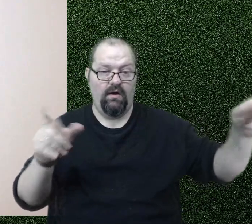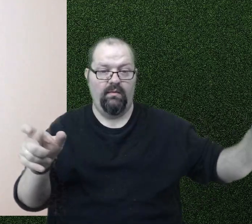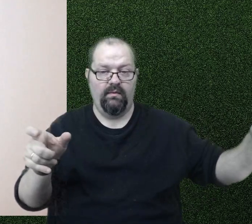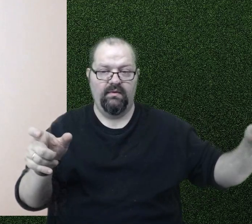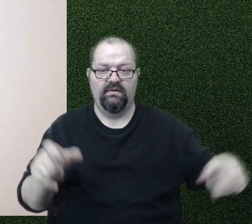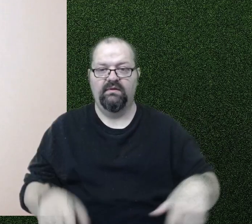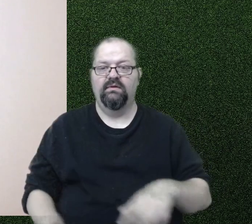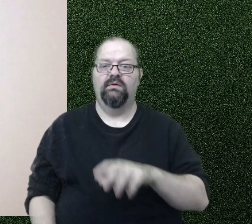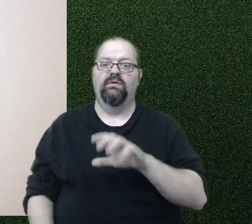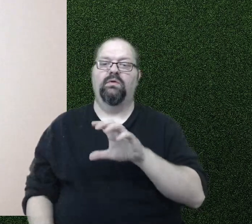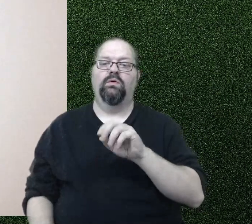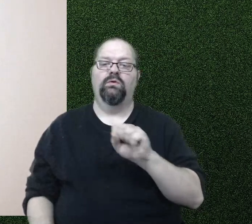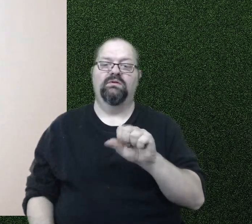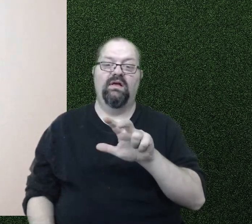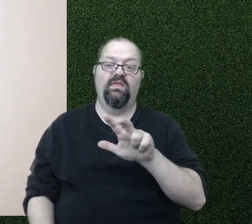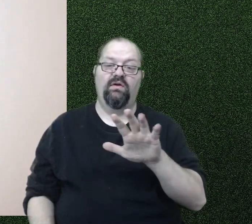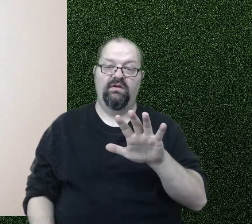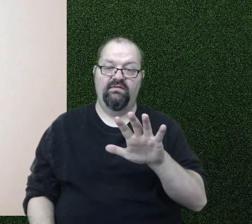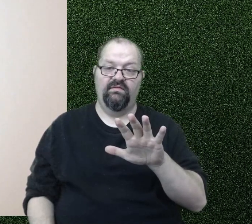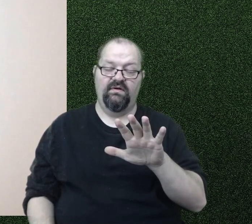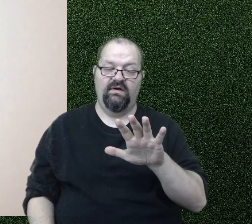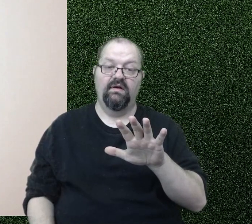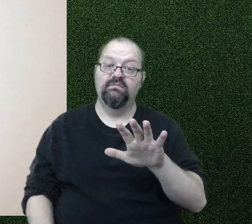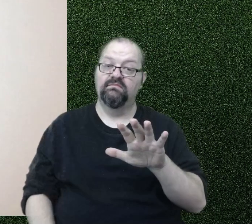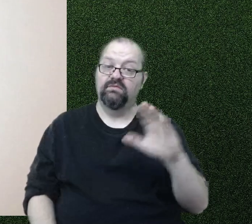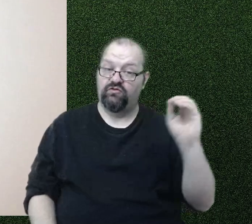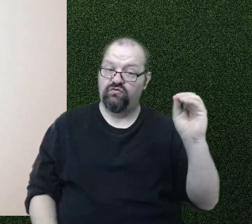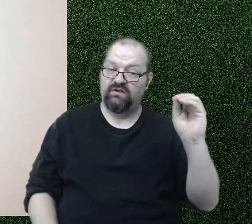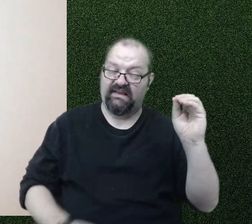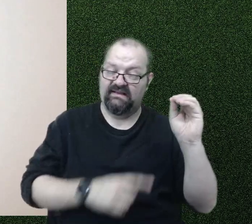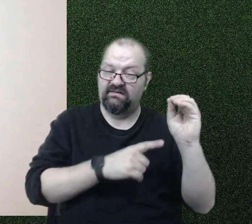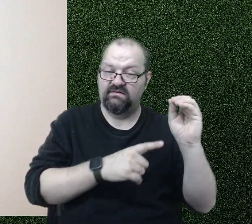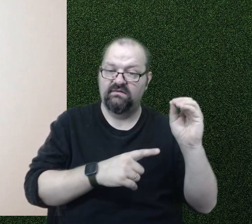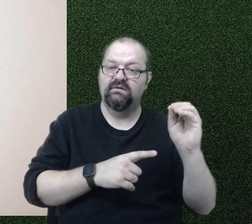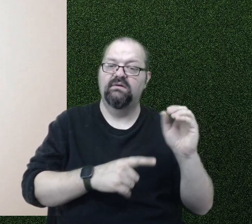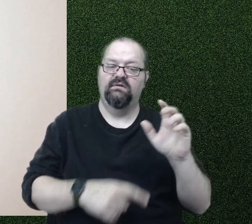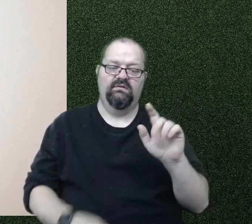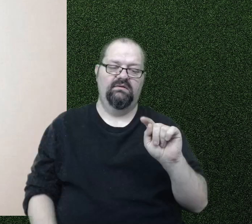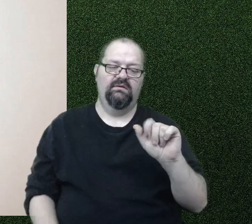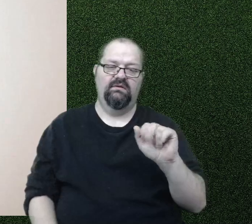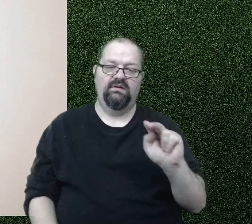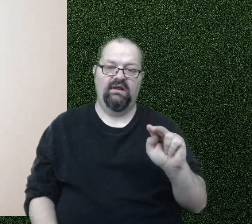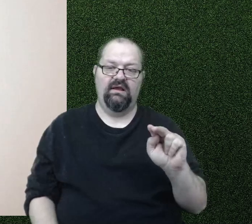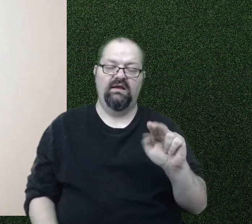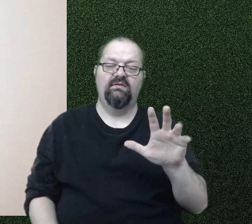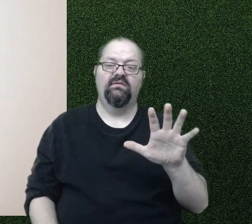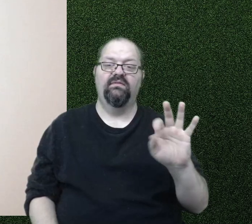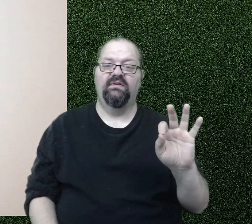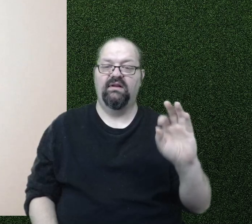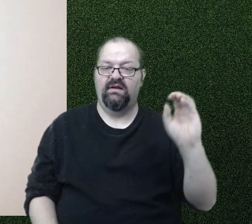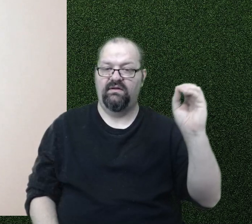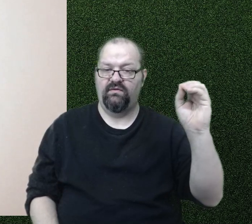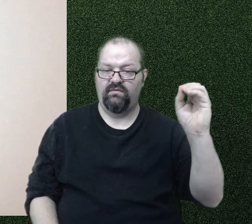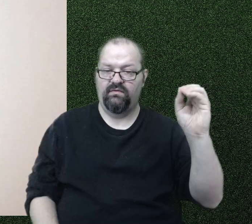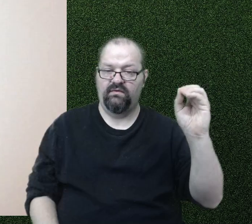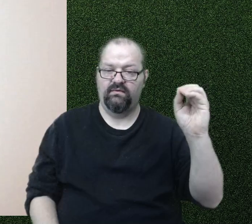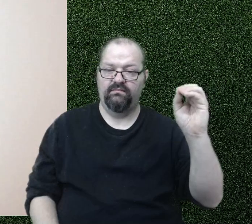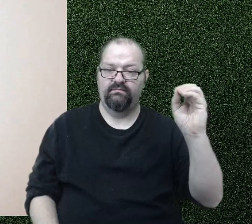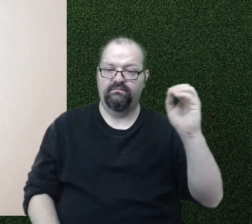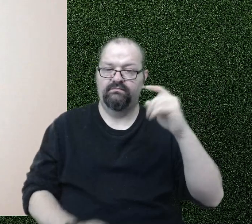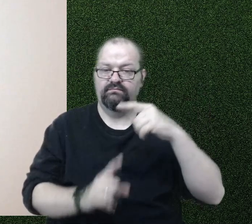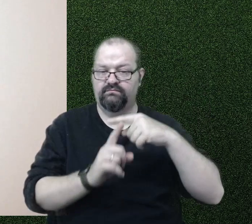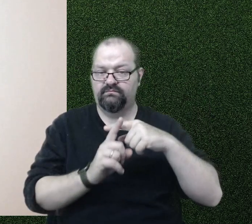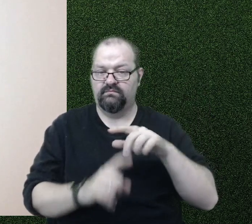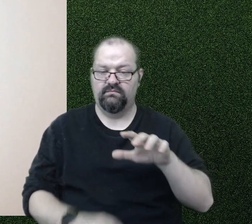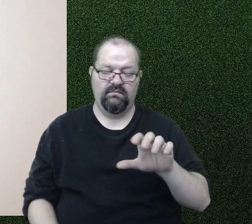of 35, I am in degrees, that's good, times tangent of 59,